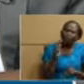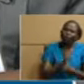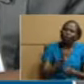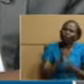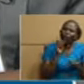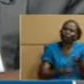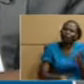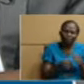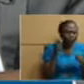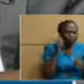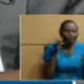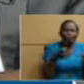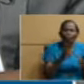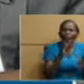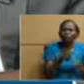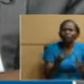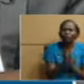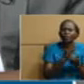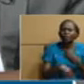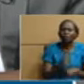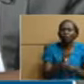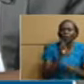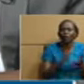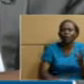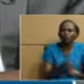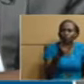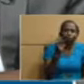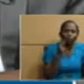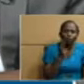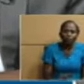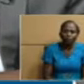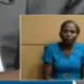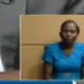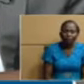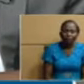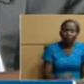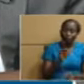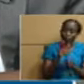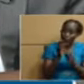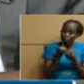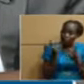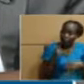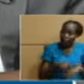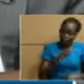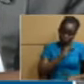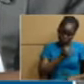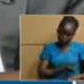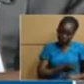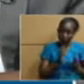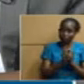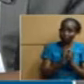a group of persons with disabilities? And in most cases, the women with